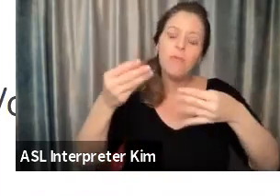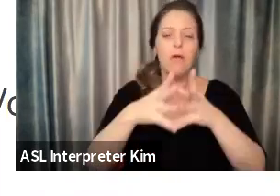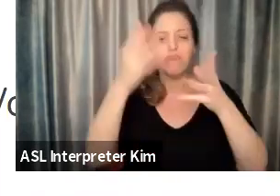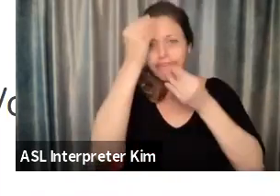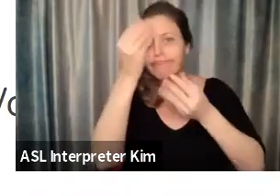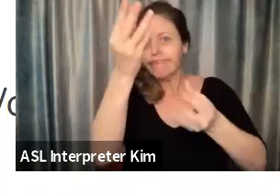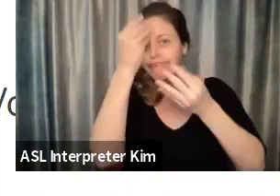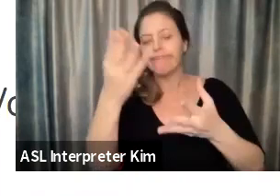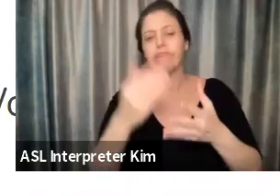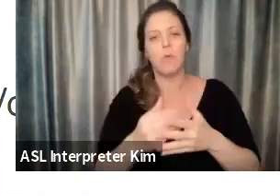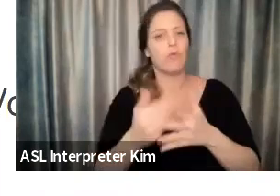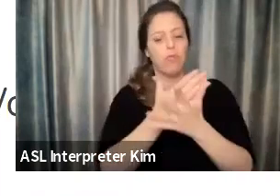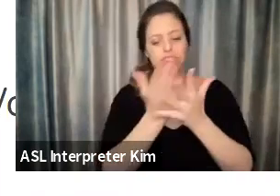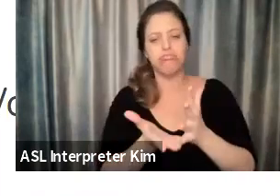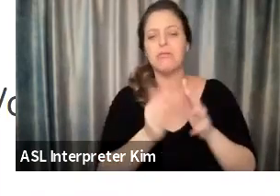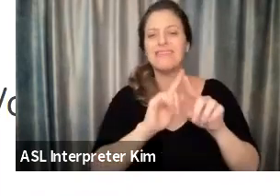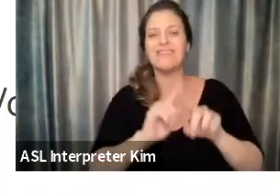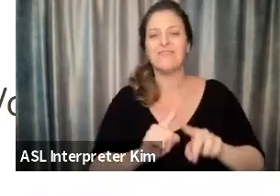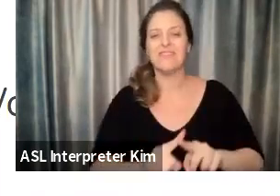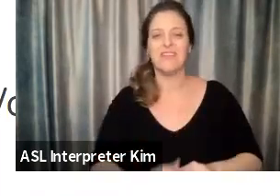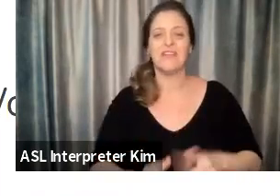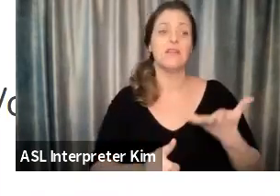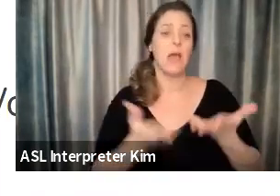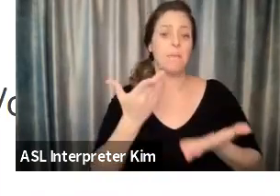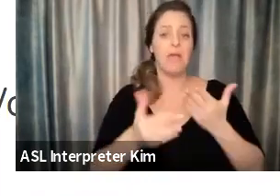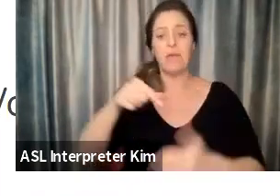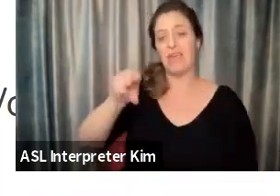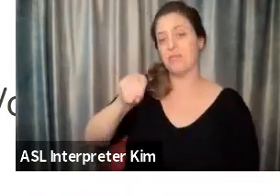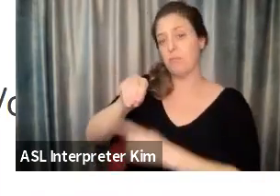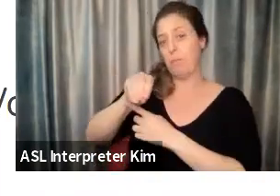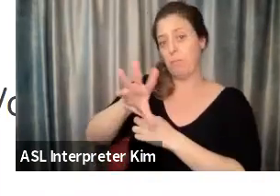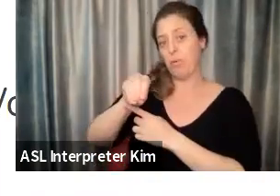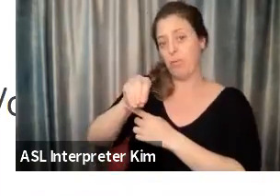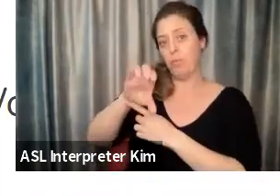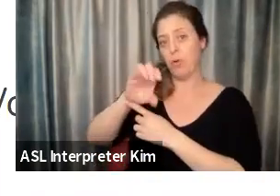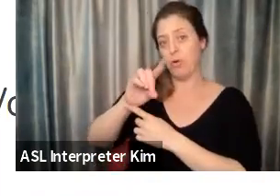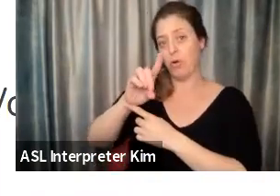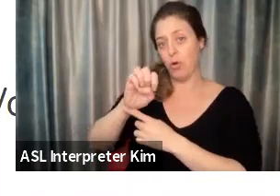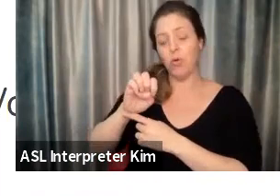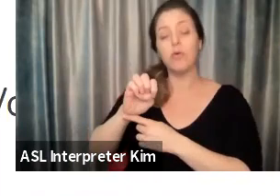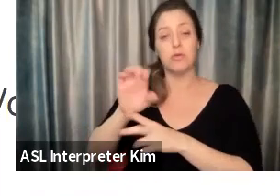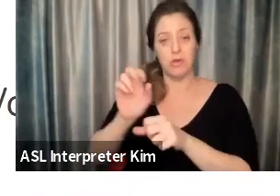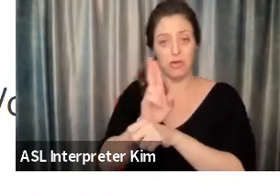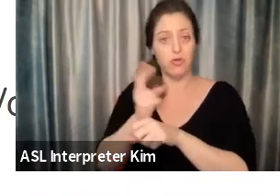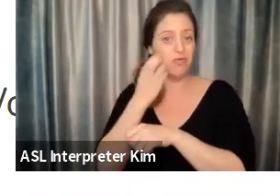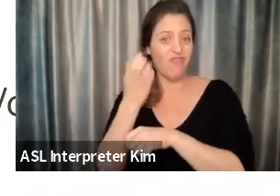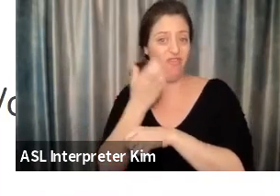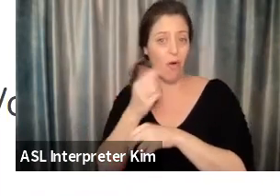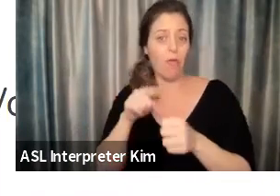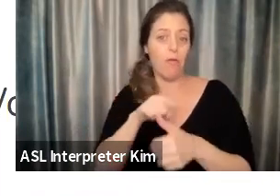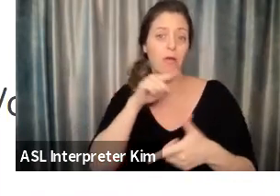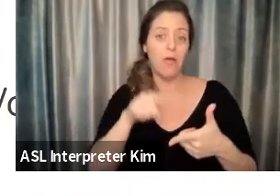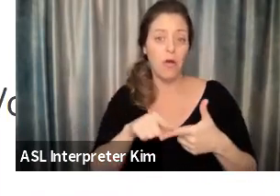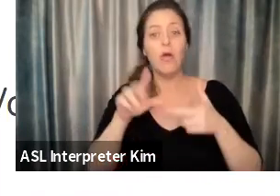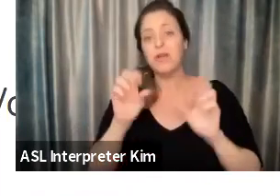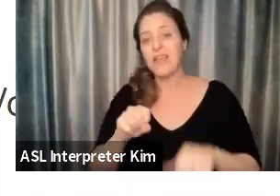all the different means of accessing that information. So whether it's the QR code you could scan with your smartphone, or shorten